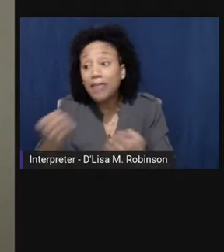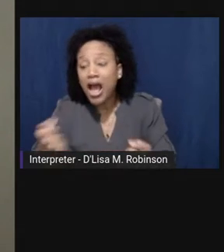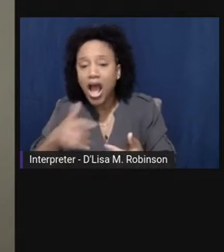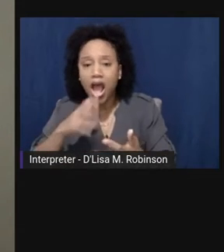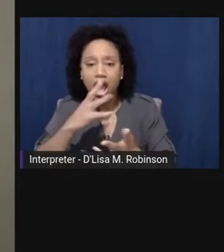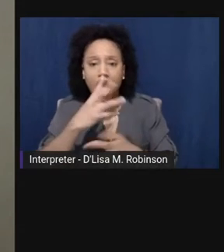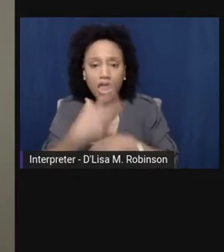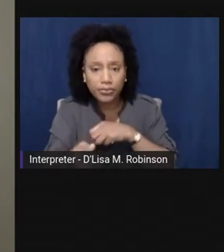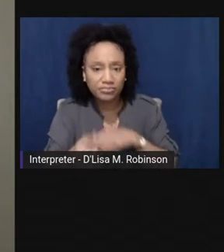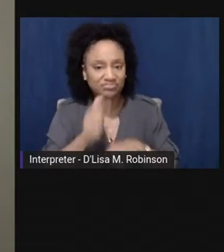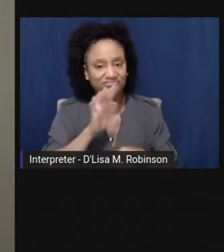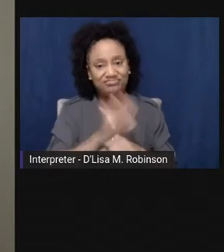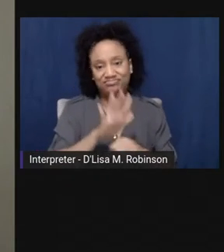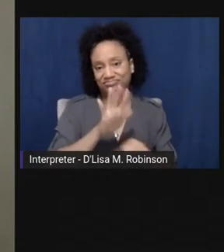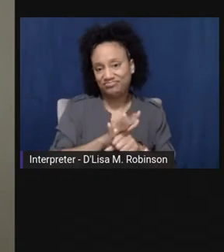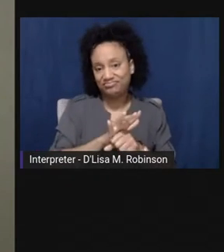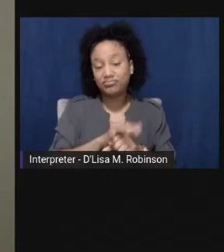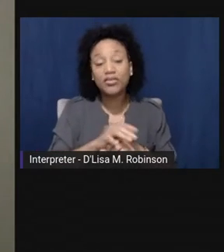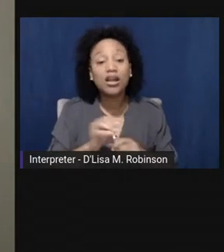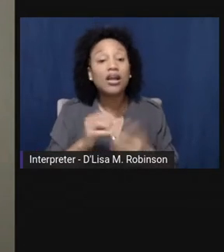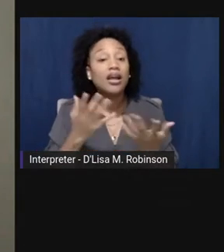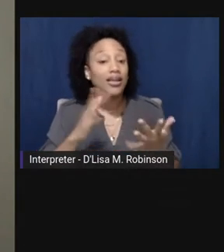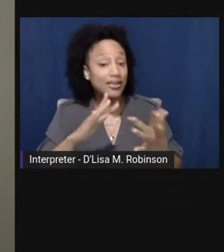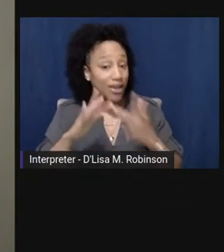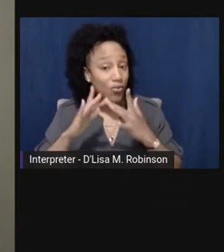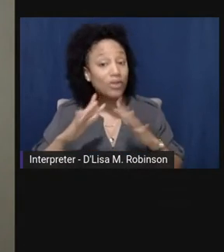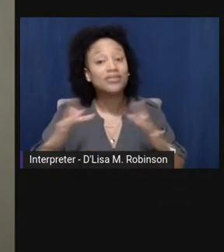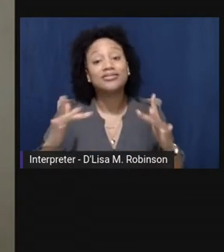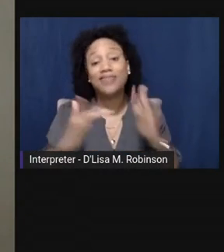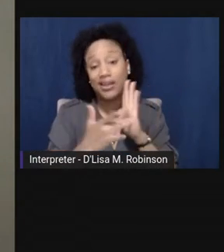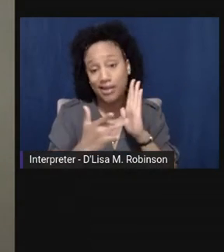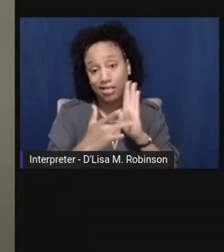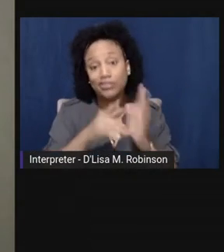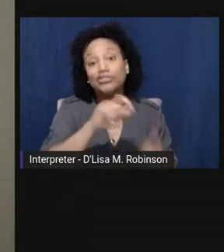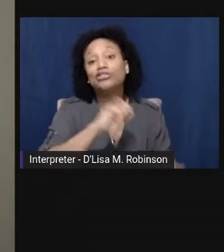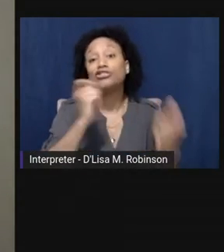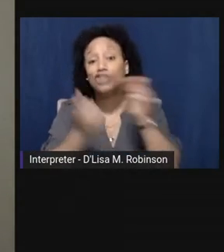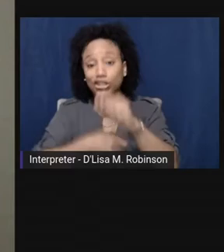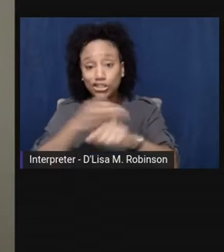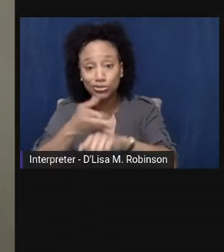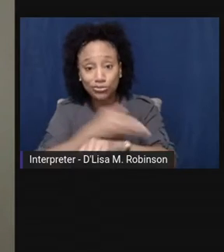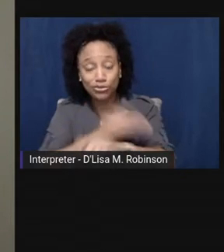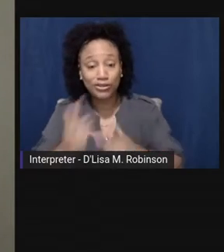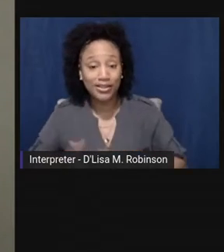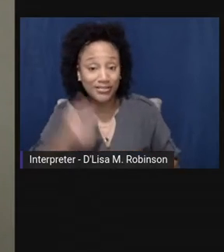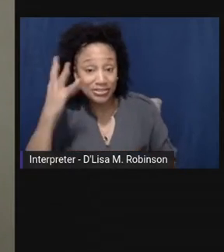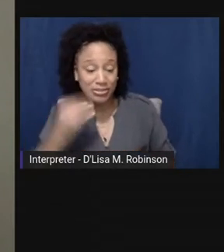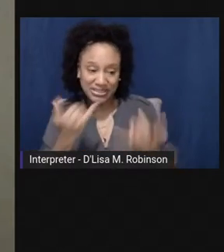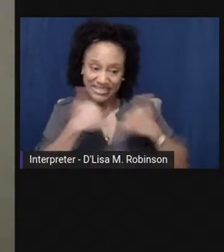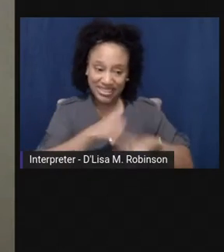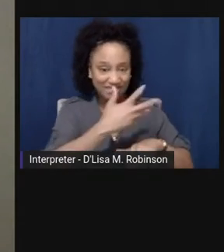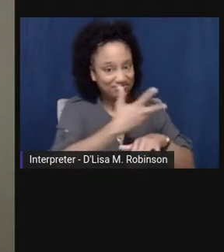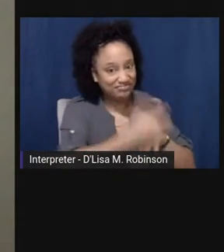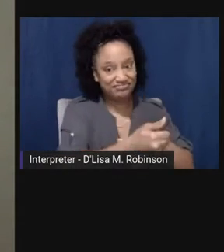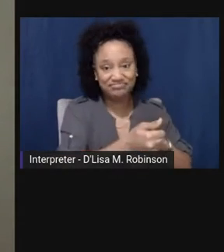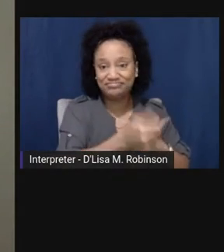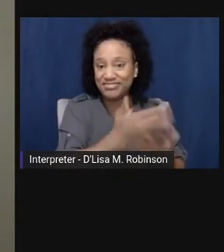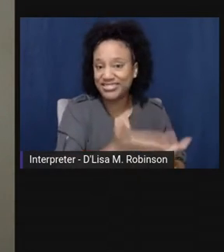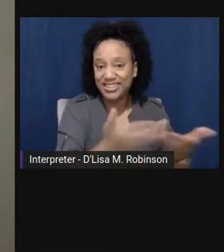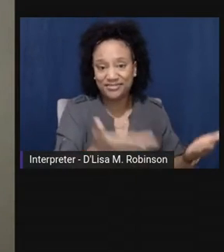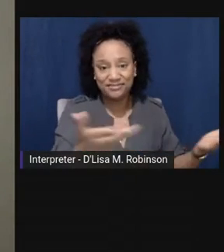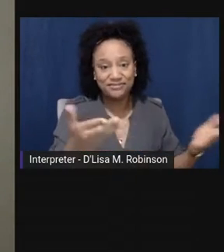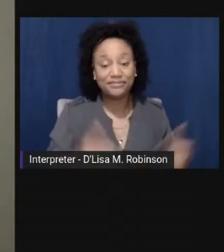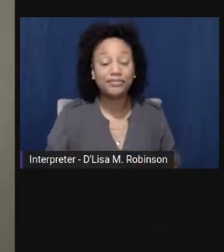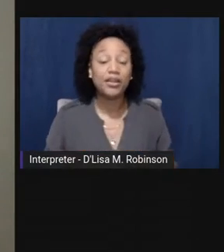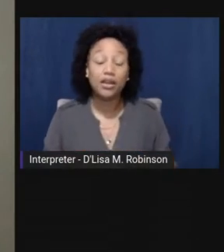of flashpoints, even as network technology transforms our lived experiences. Ultimately,